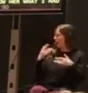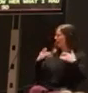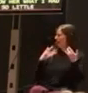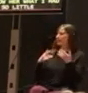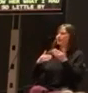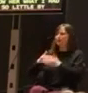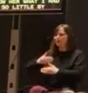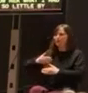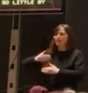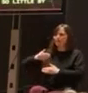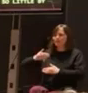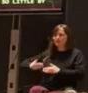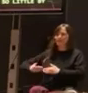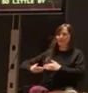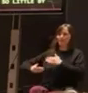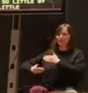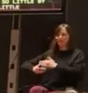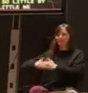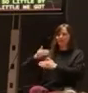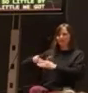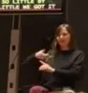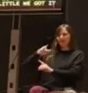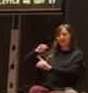little by little, we got it done.